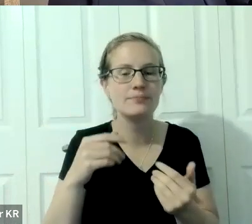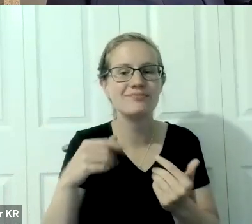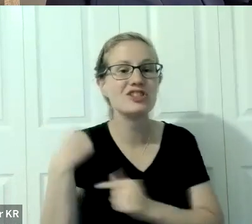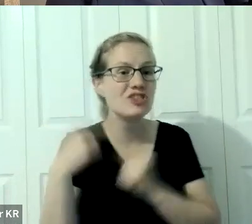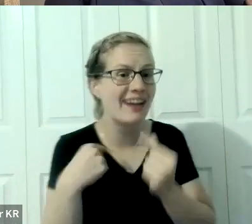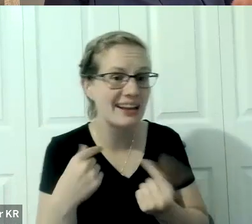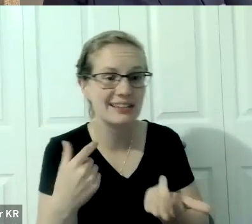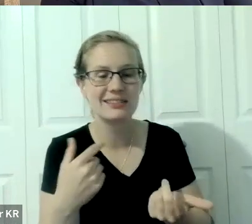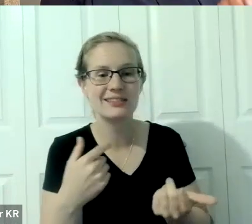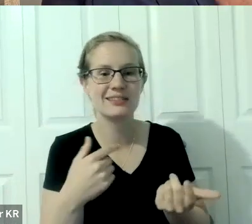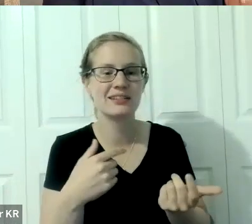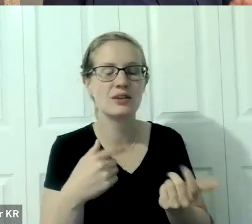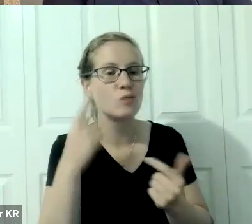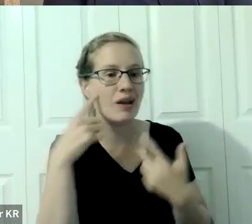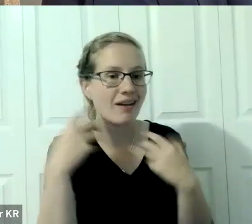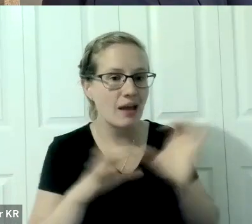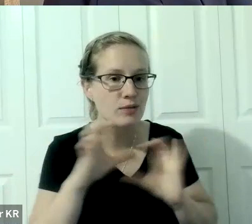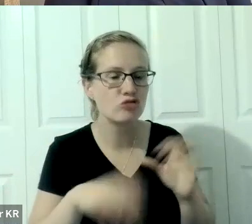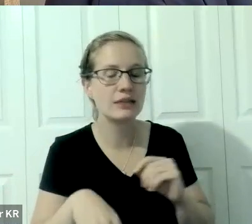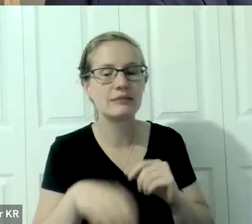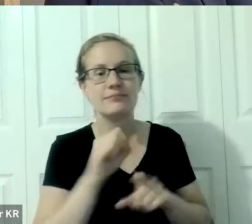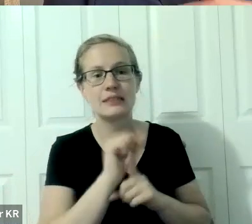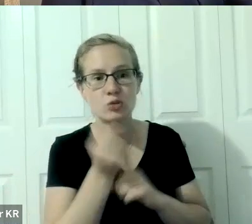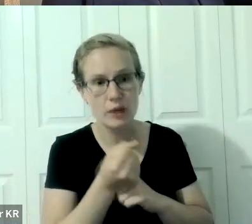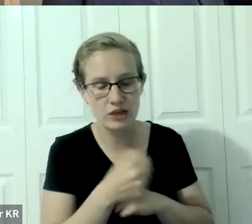brain chemistry, also your situation,